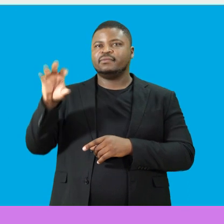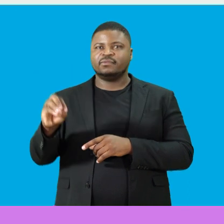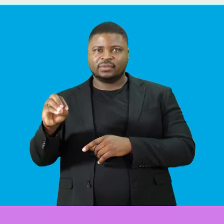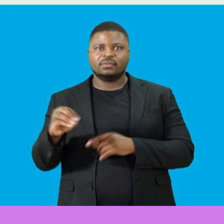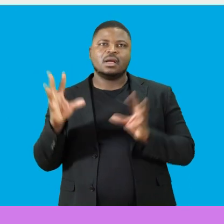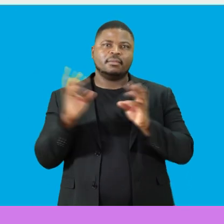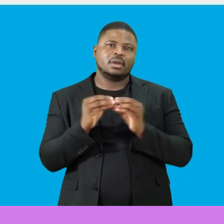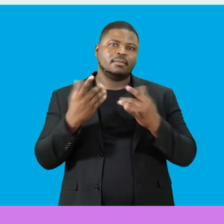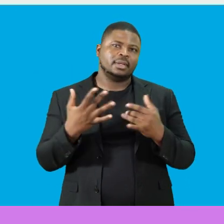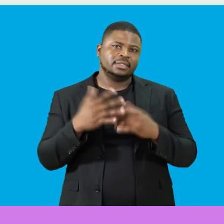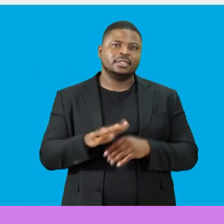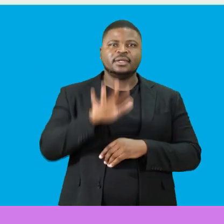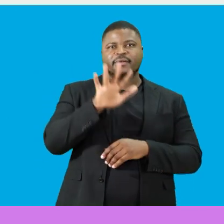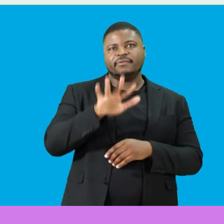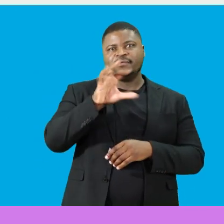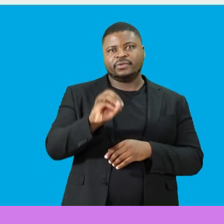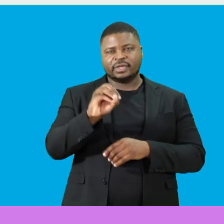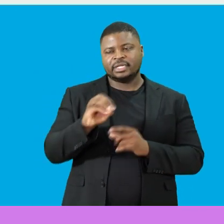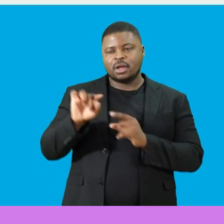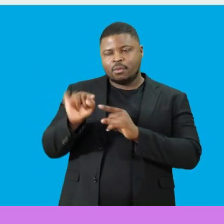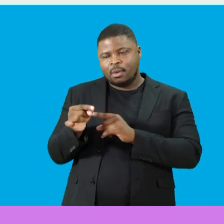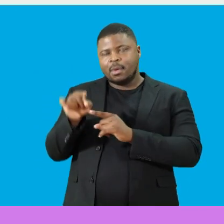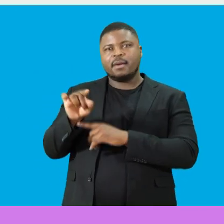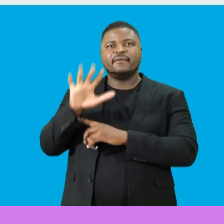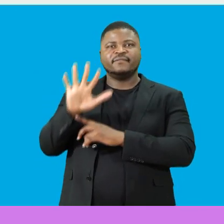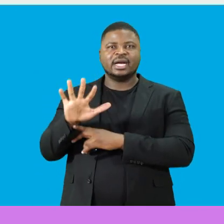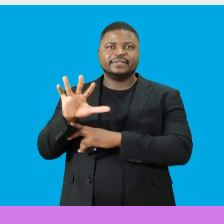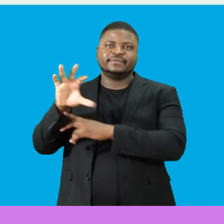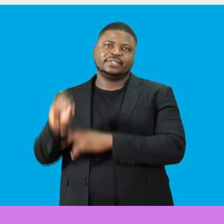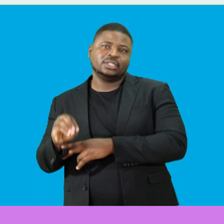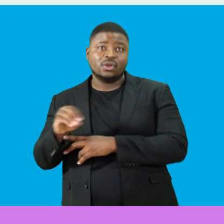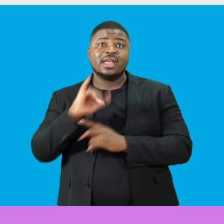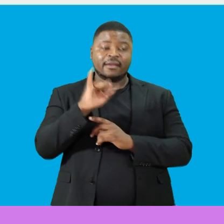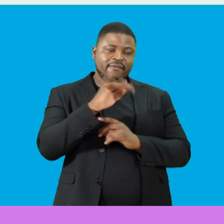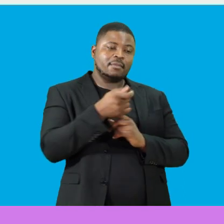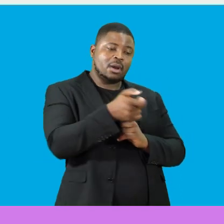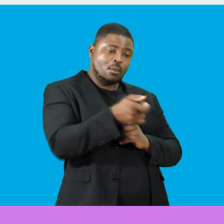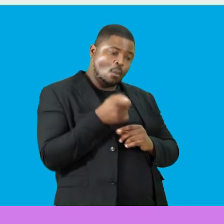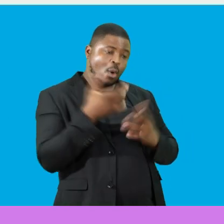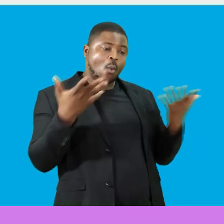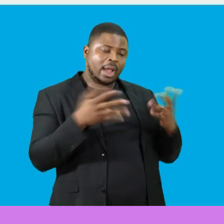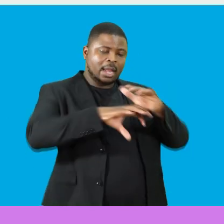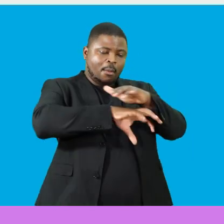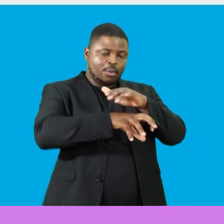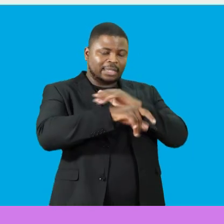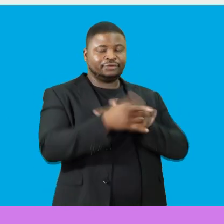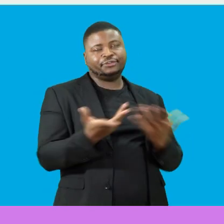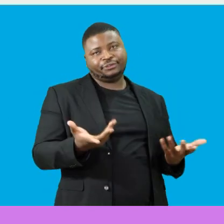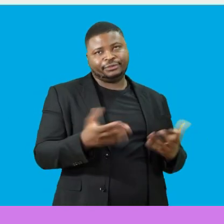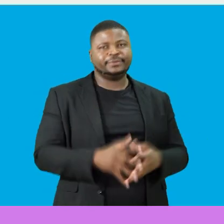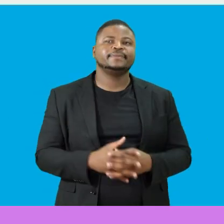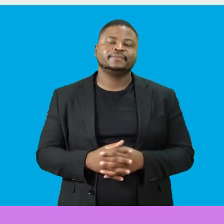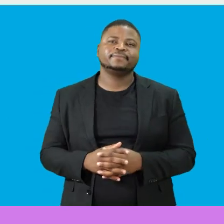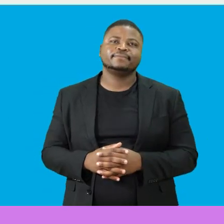be 50 Rand 50 cents. So it means Zanele will be charged 50 Rand 50 cents for withdrawing